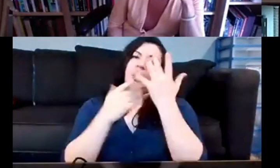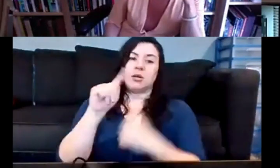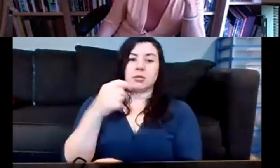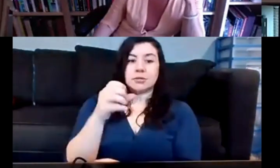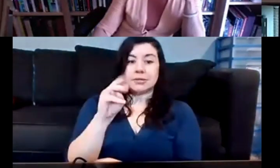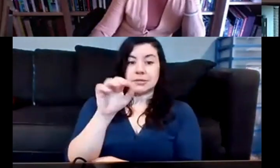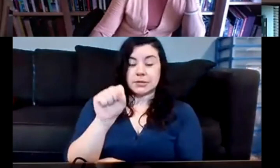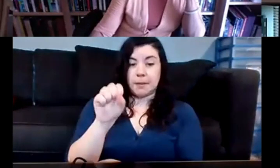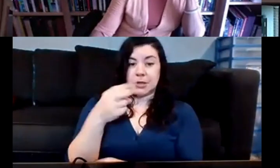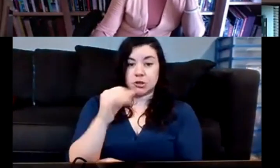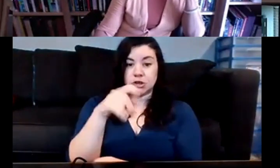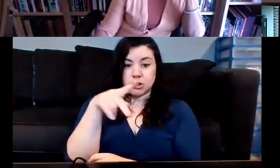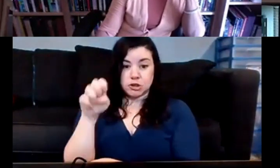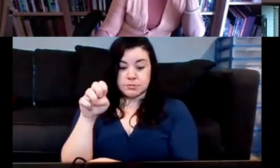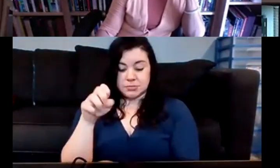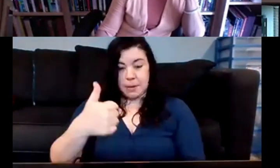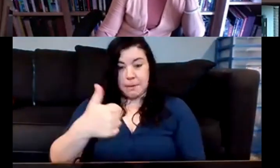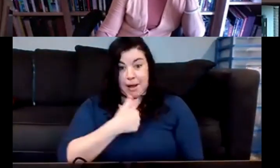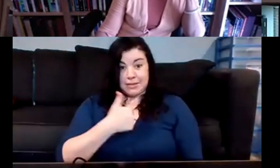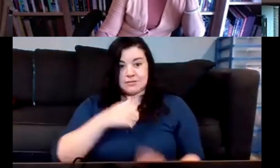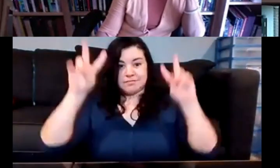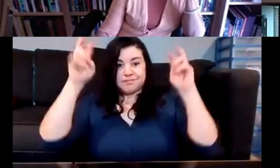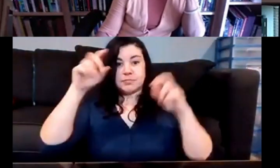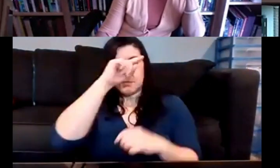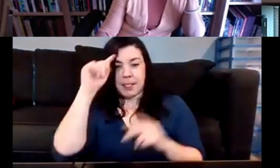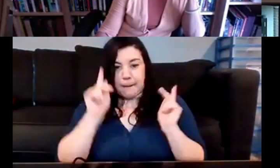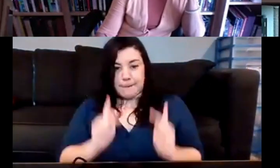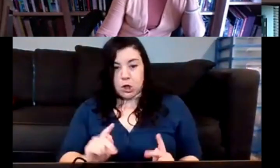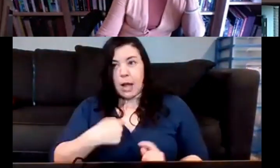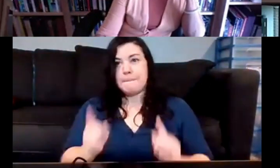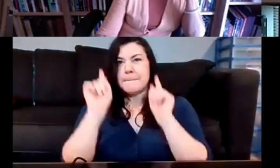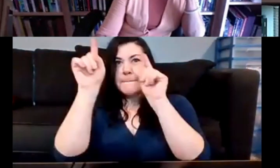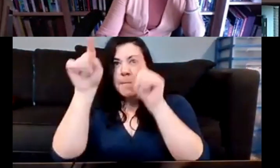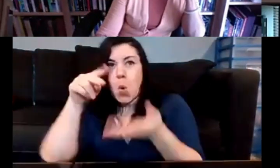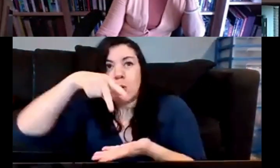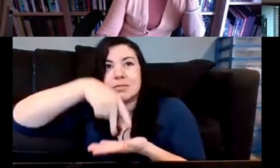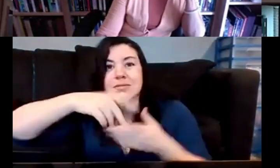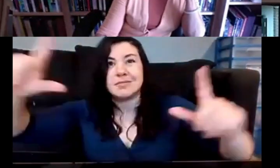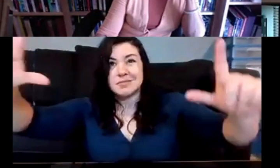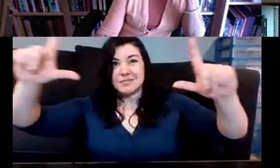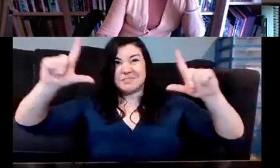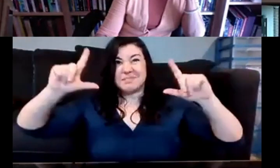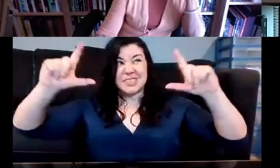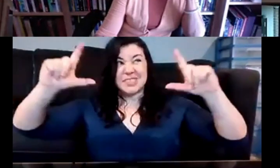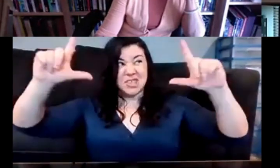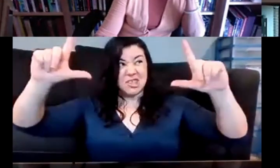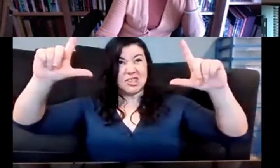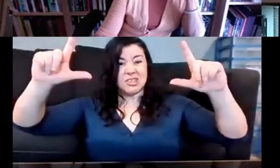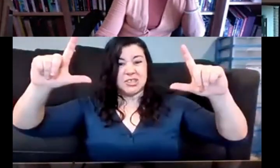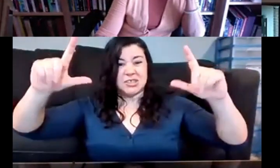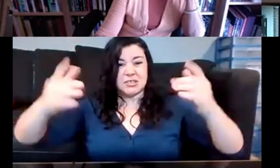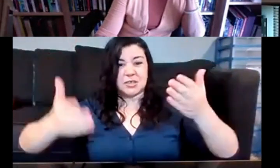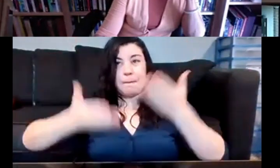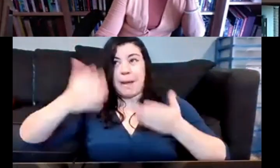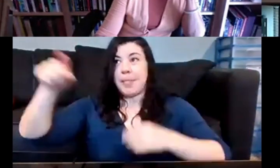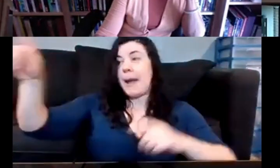are a Black person, you go to that museum, you stand in front of it, you get your picture taken, you might be taking your picture. If